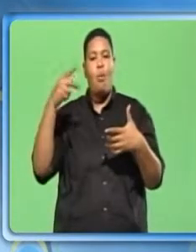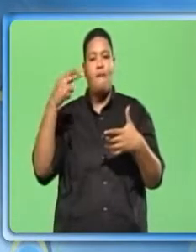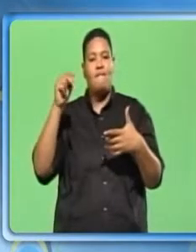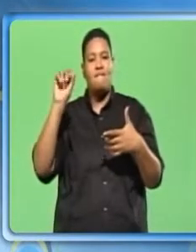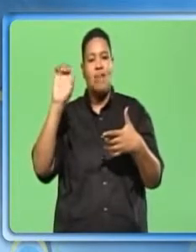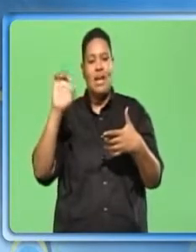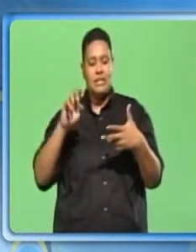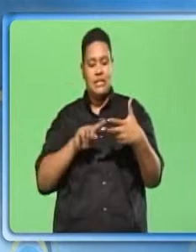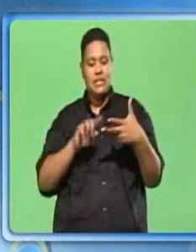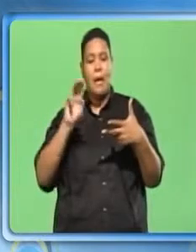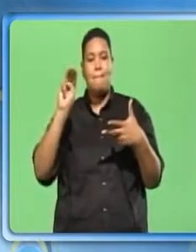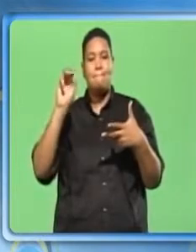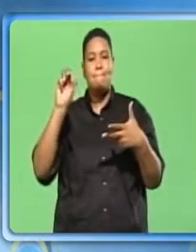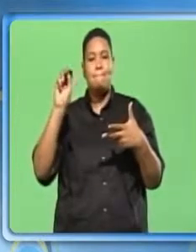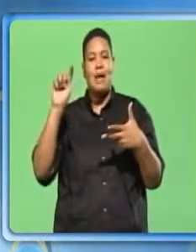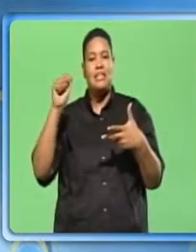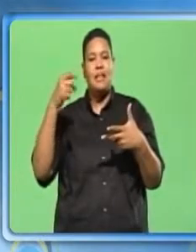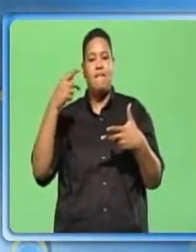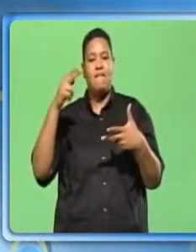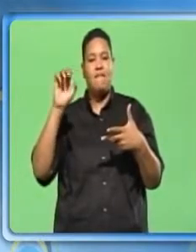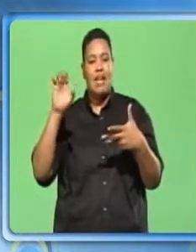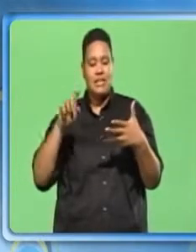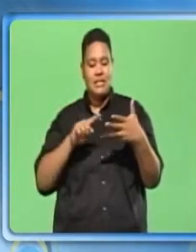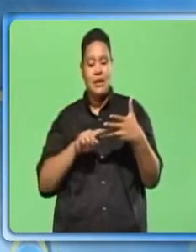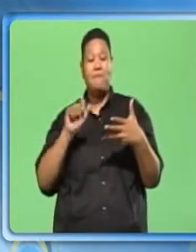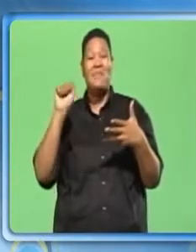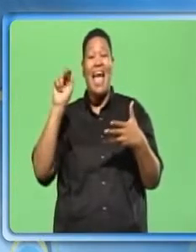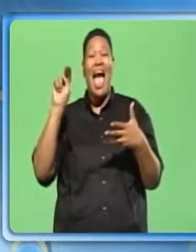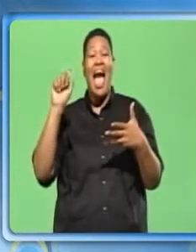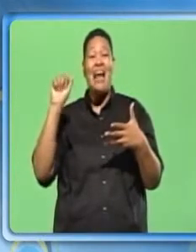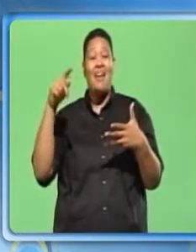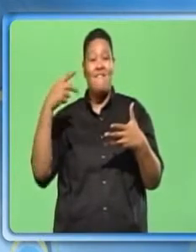metaphase, anaphase, and telophase.